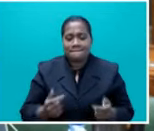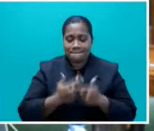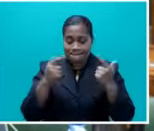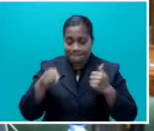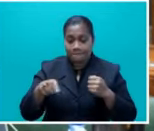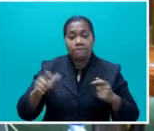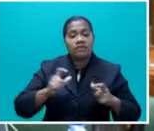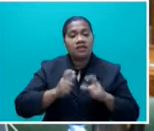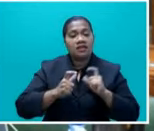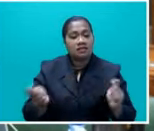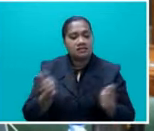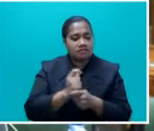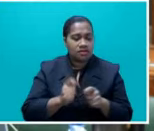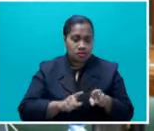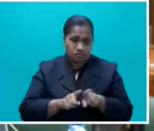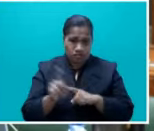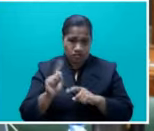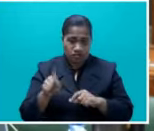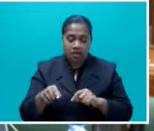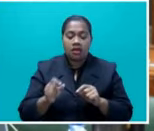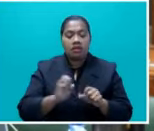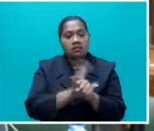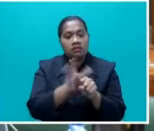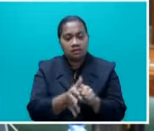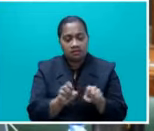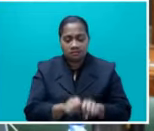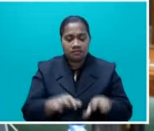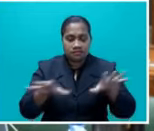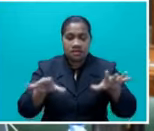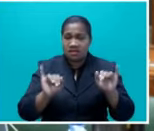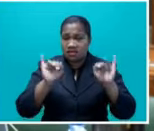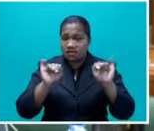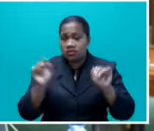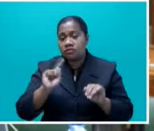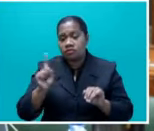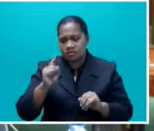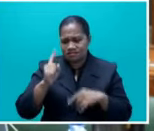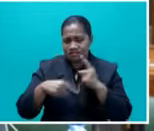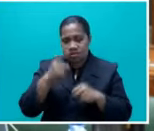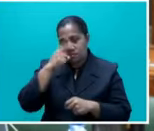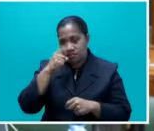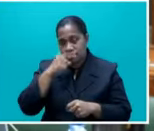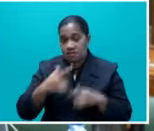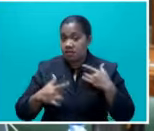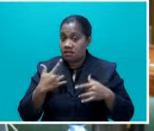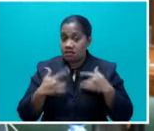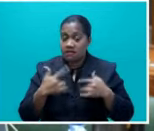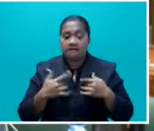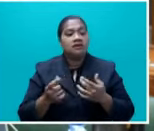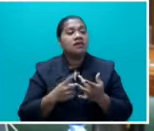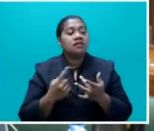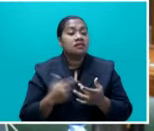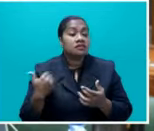more recently, the COVID-19 pandemic. And these issues concern people's lives. The other side of